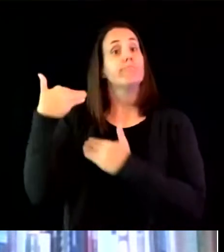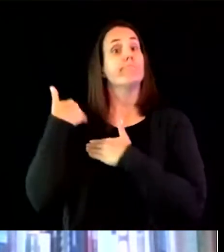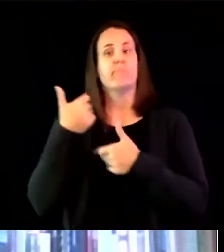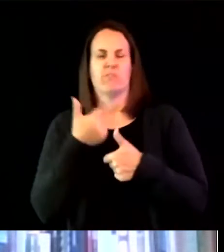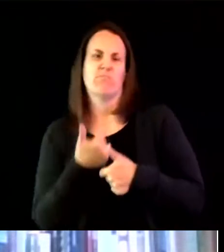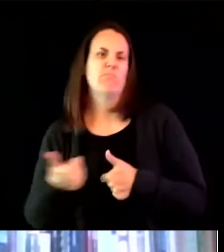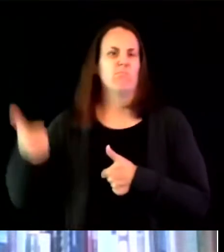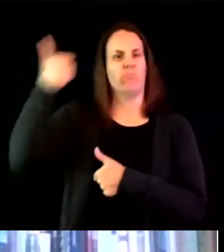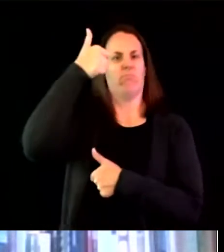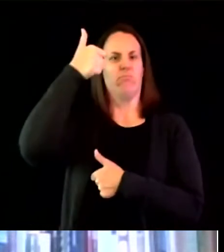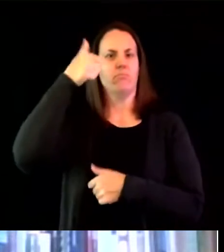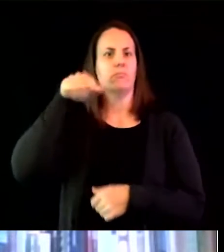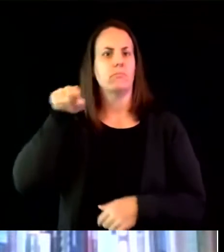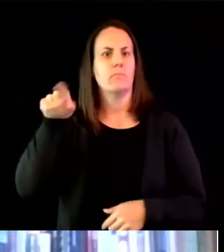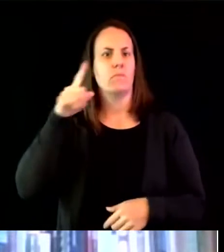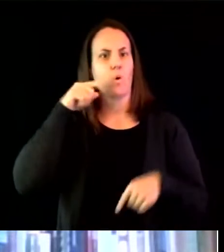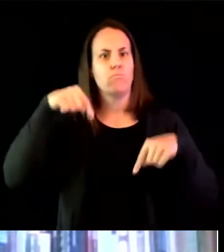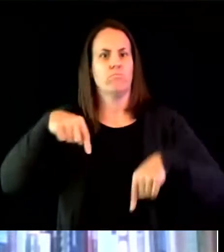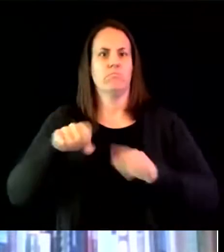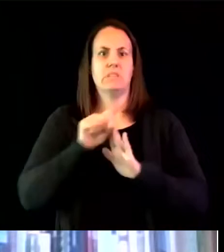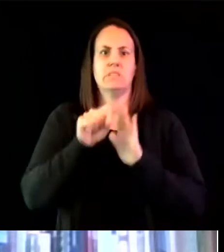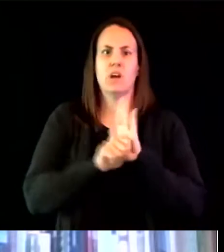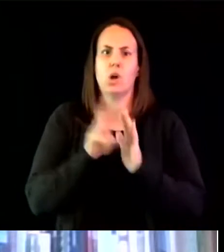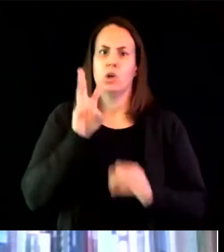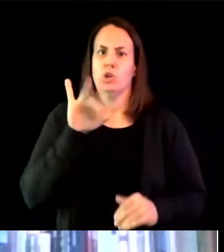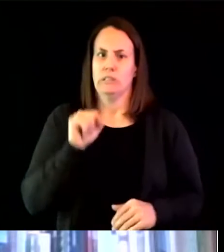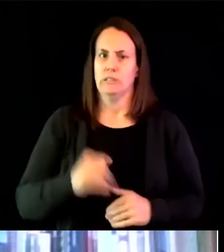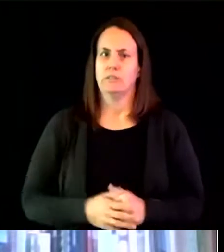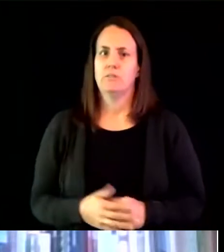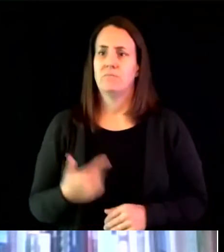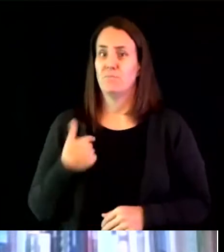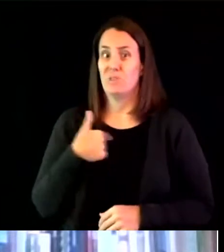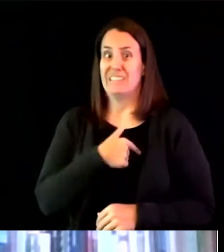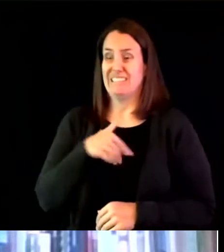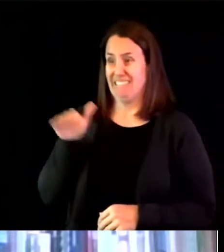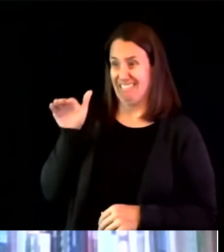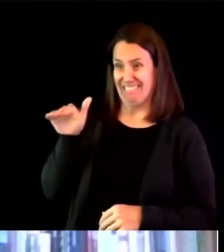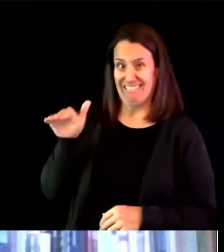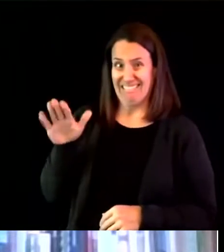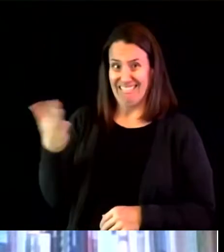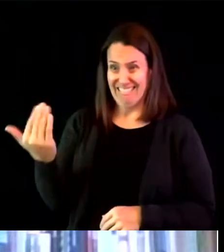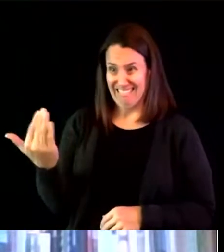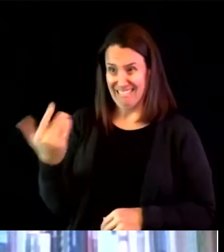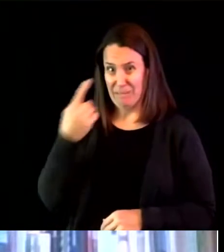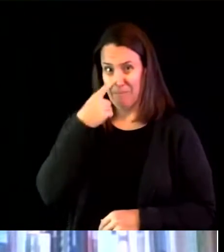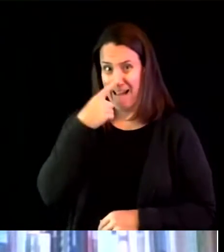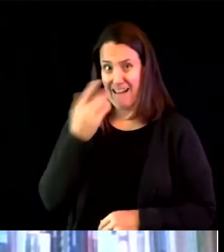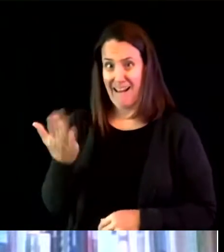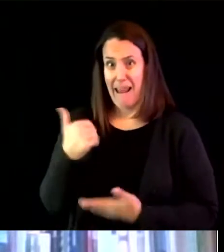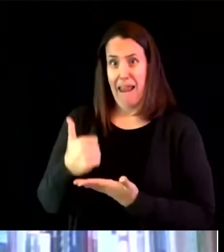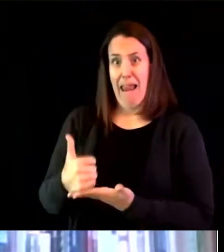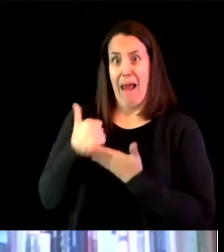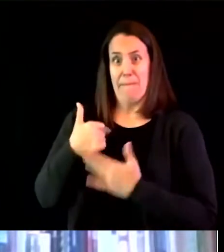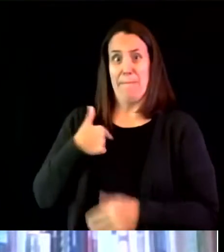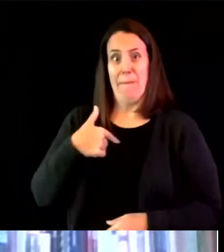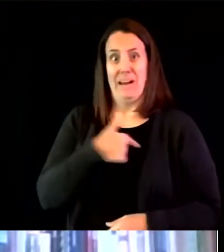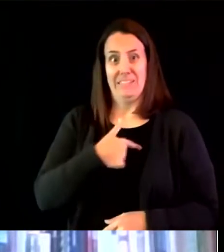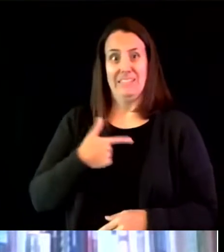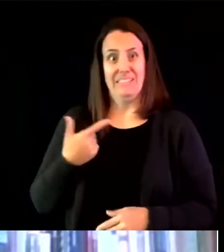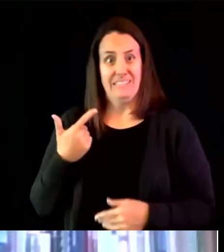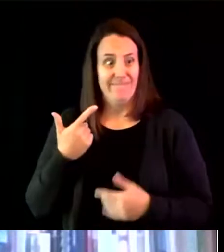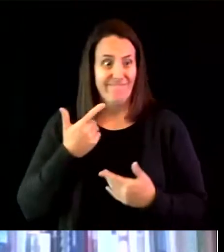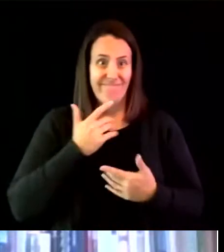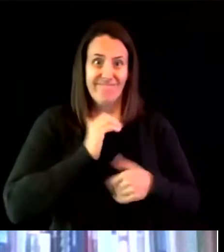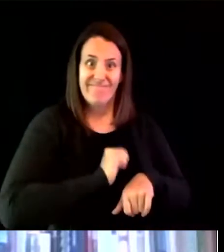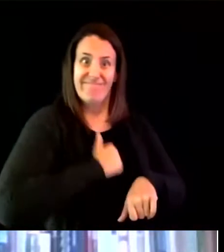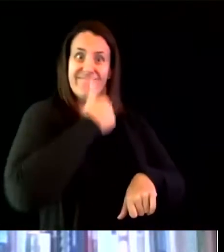she answered the call to come out of retirement to lead the team that has created the alternate care facilities. Thank you for